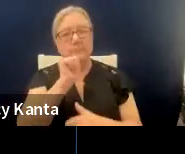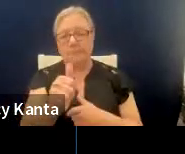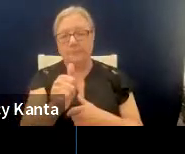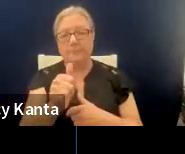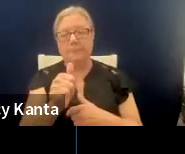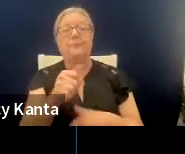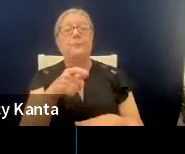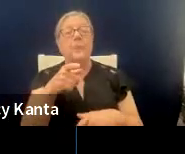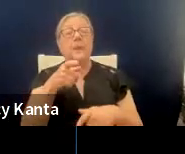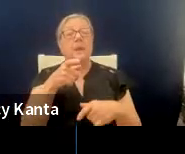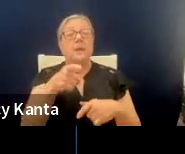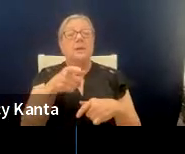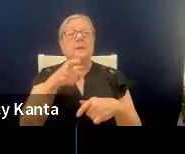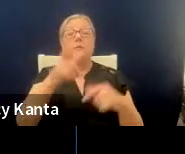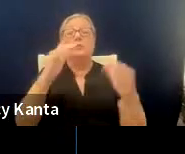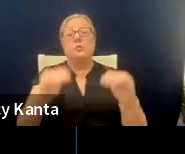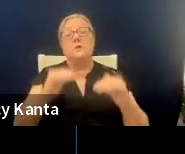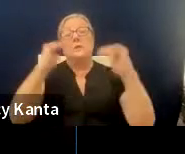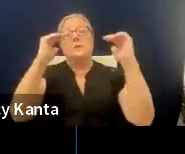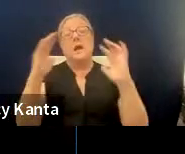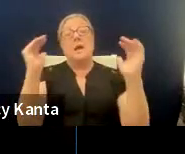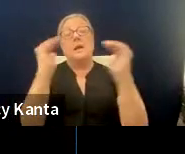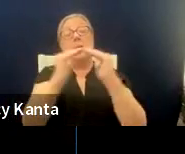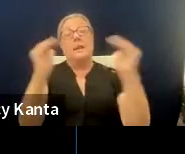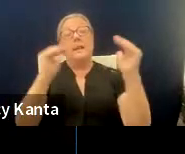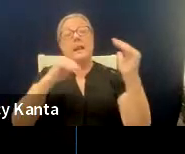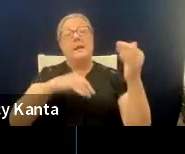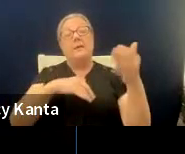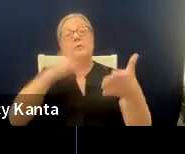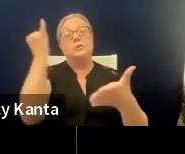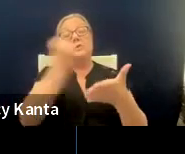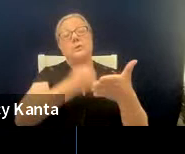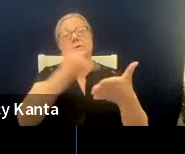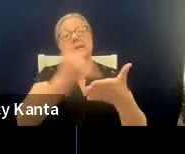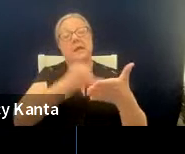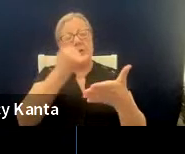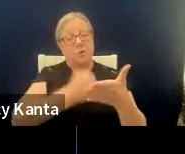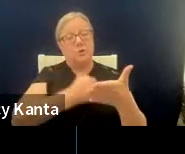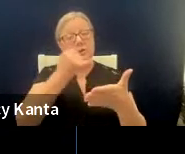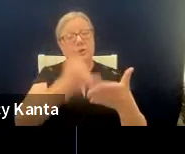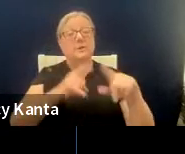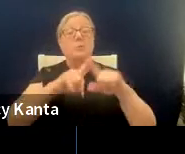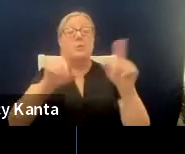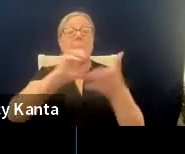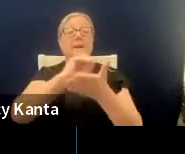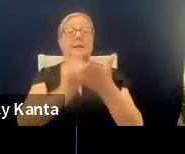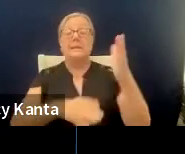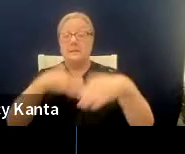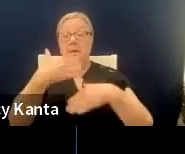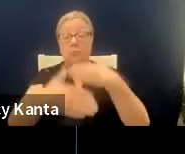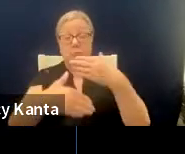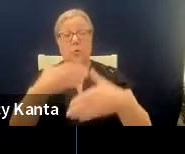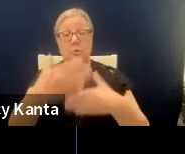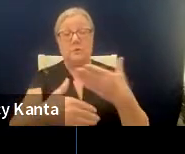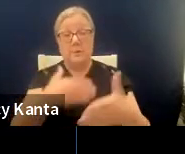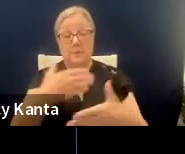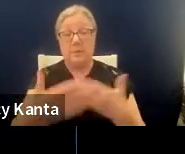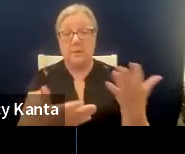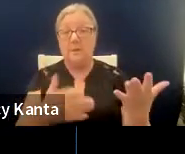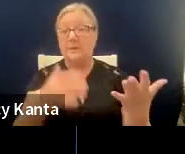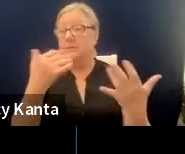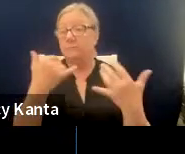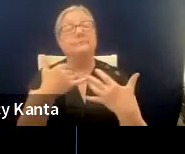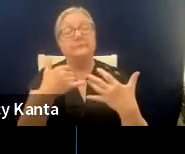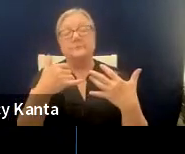high level sketches and typologies as a starting point, but the design process has got a lot yet to do.